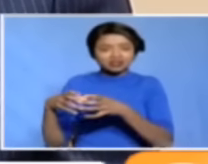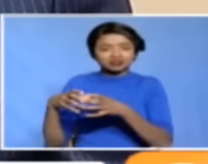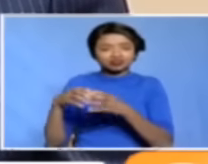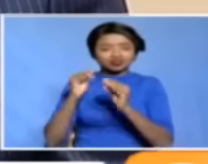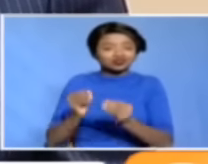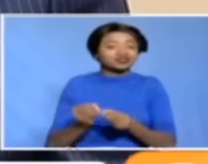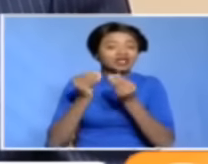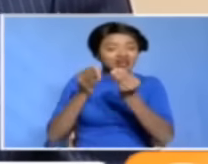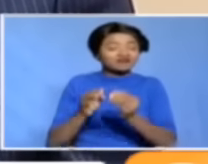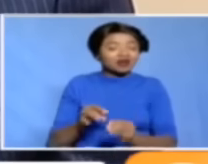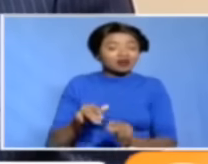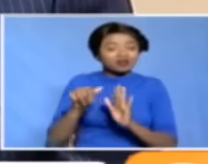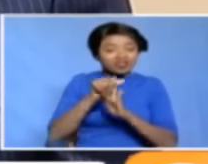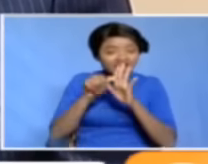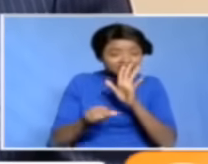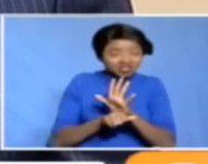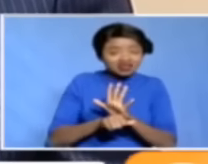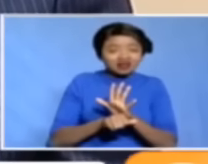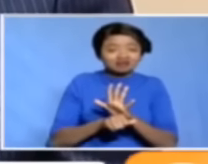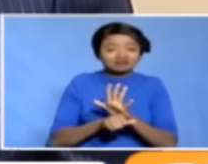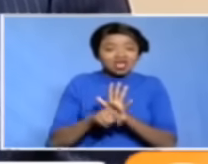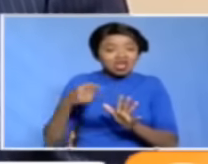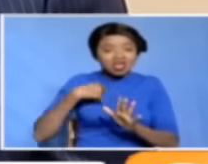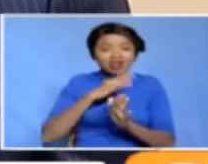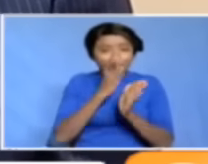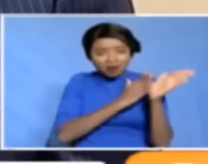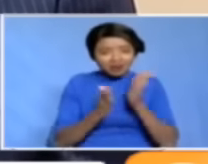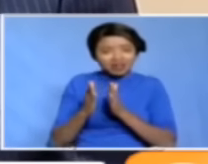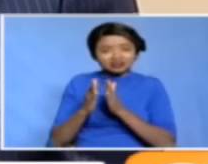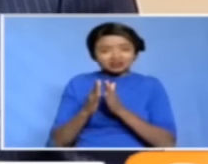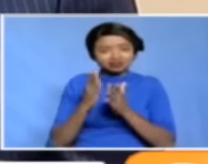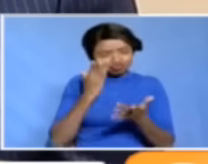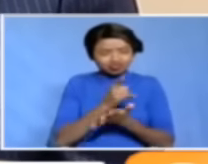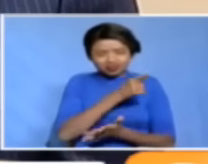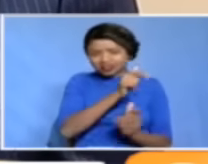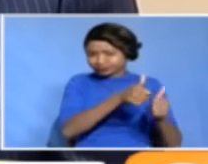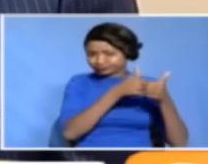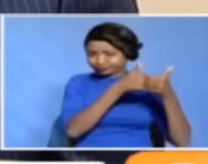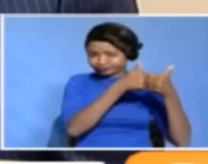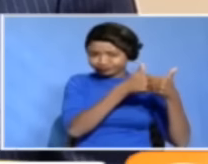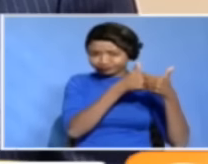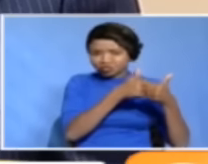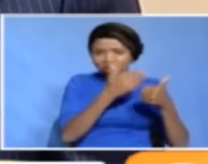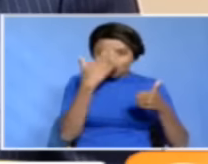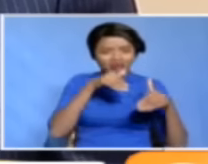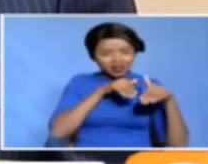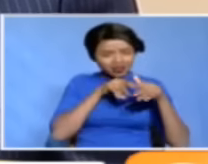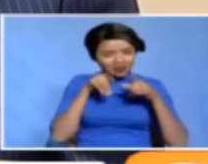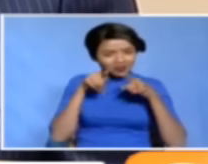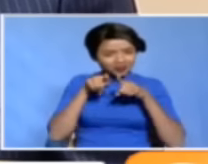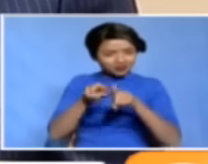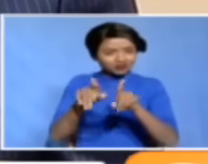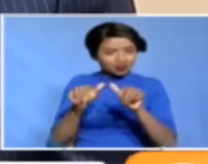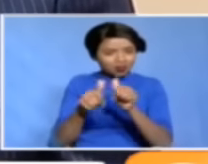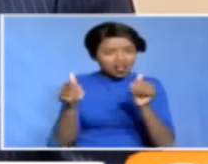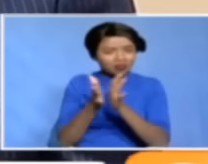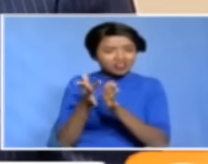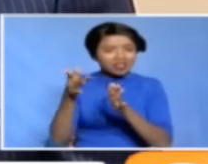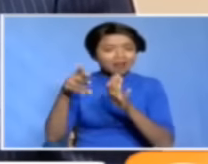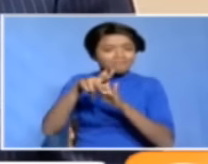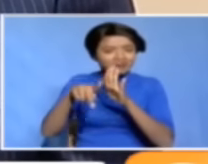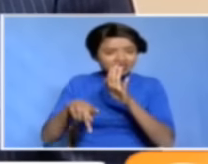agenda, mm-hmm. and the handshake, in fact, resonates very well with the principles of the Jubilee Party. The Jubilee